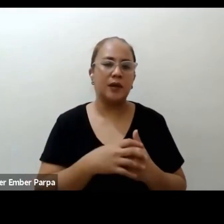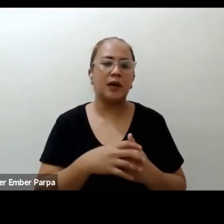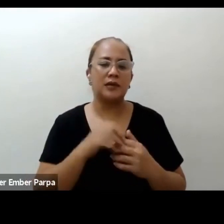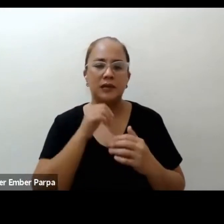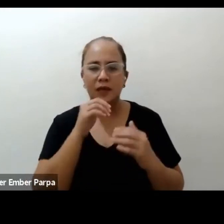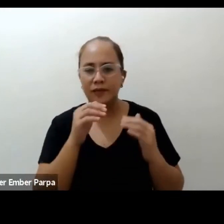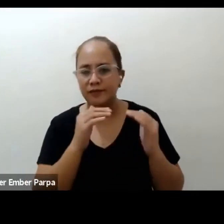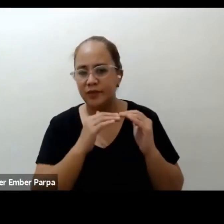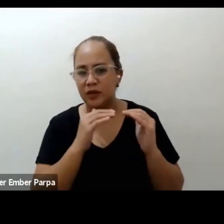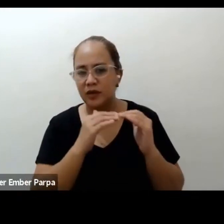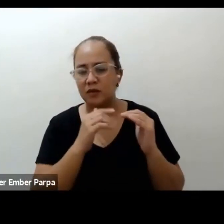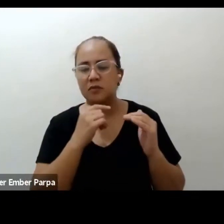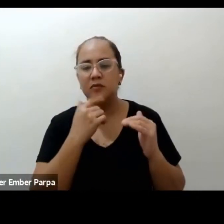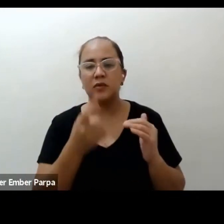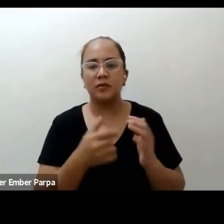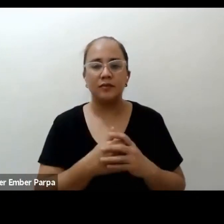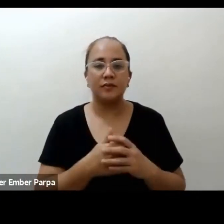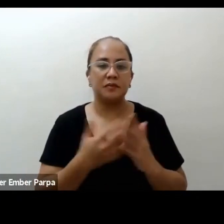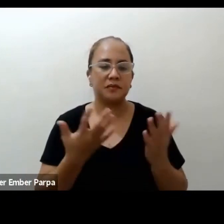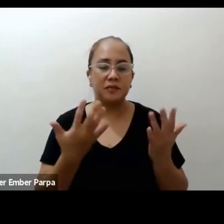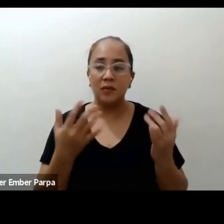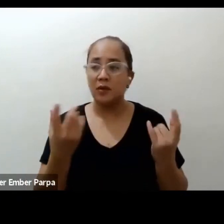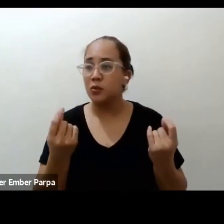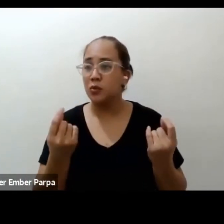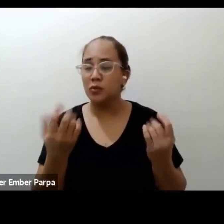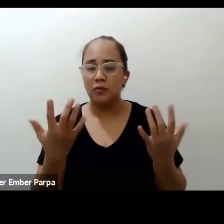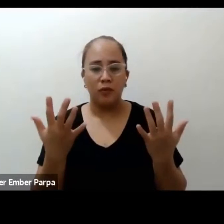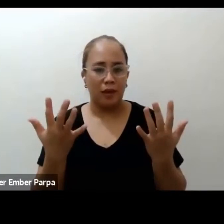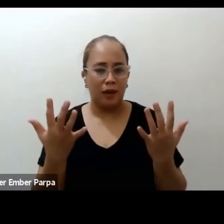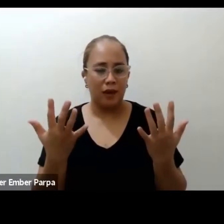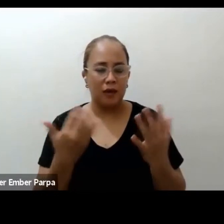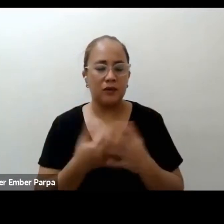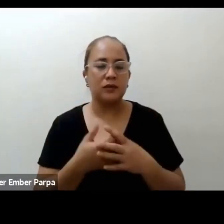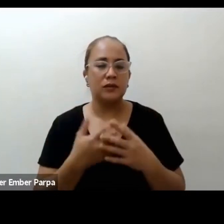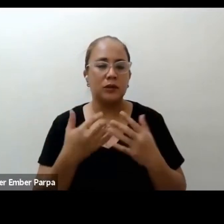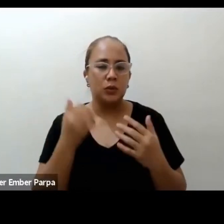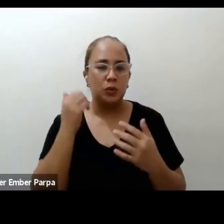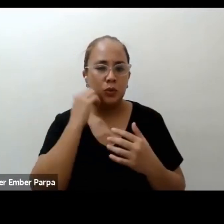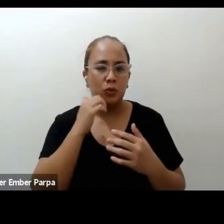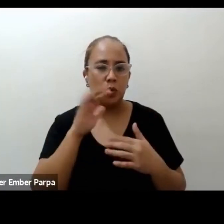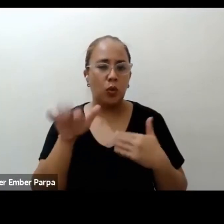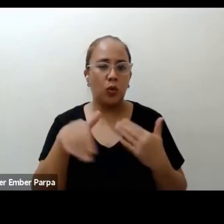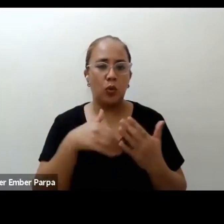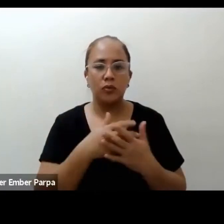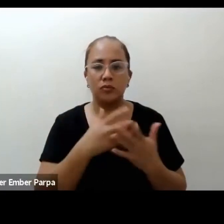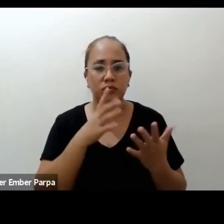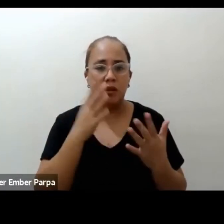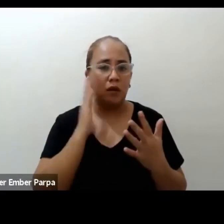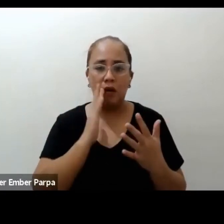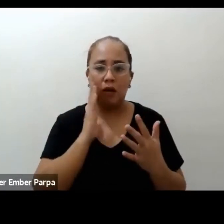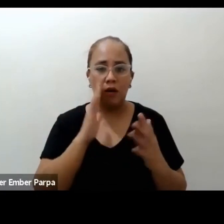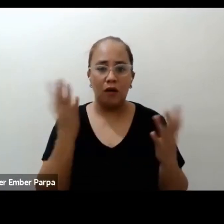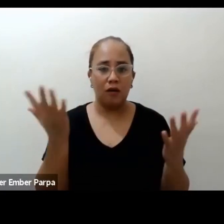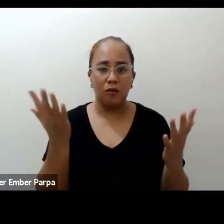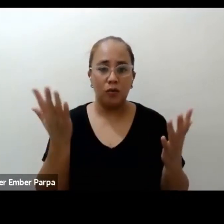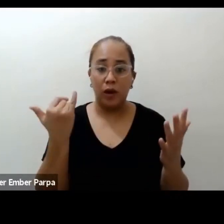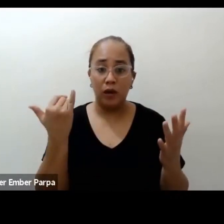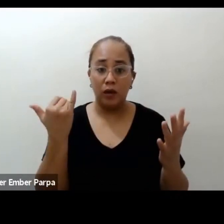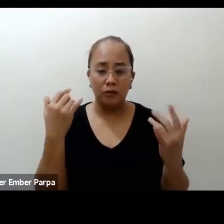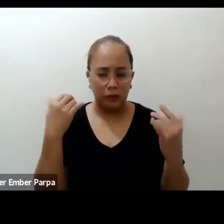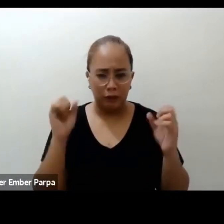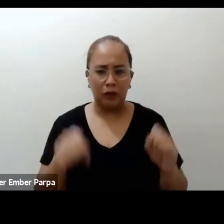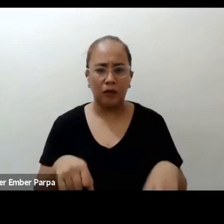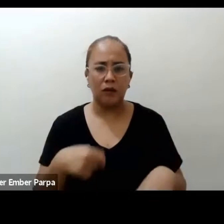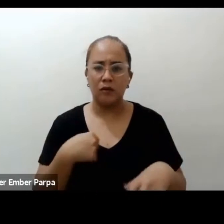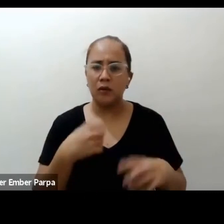ang ginagawa nila, wala naman tayong magawa. They do this all with impunity because they can and they want